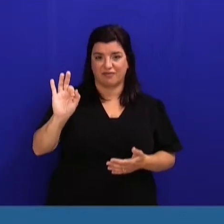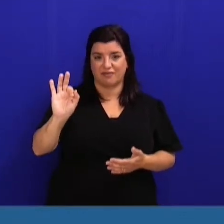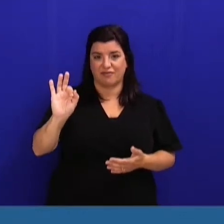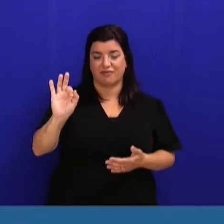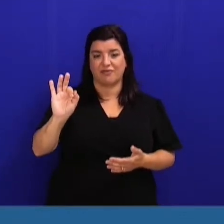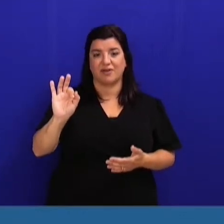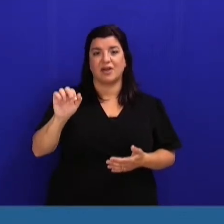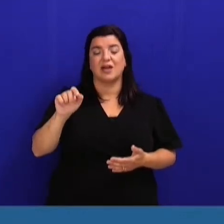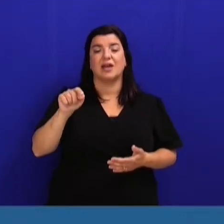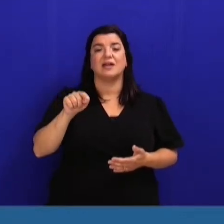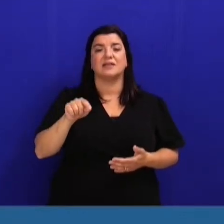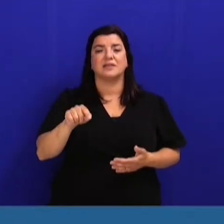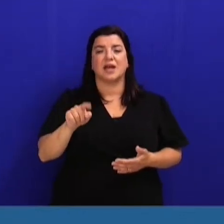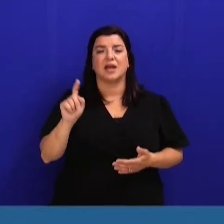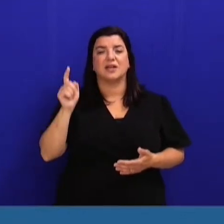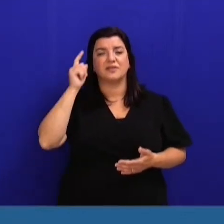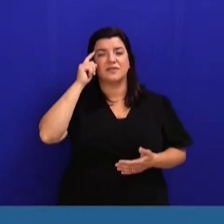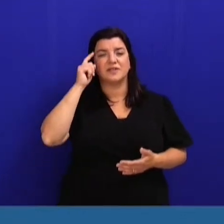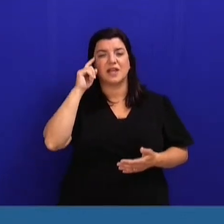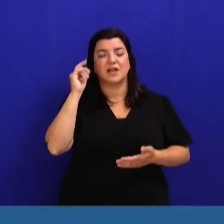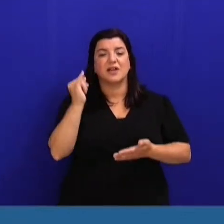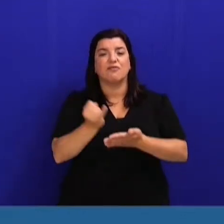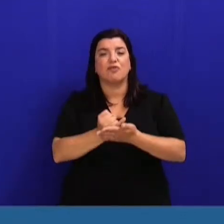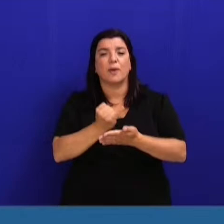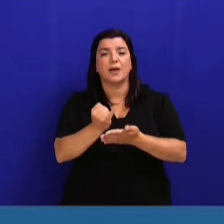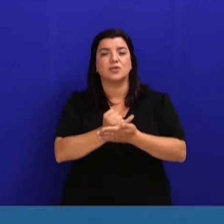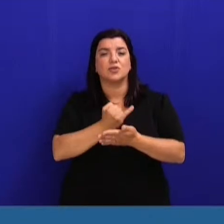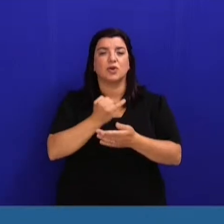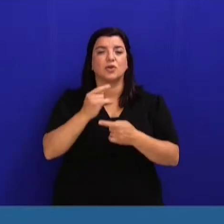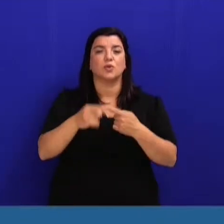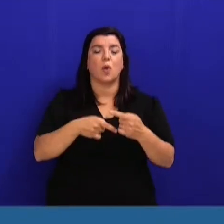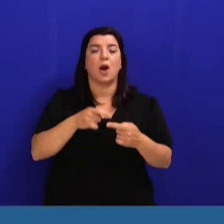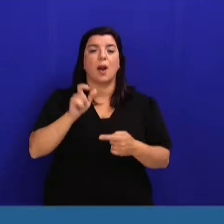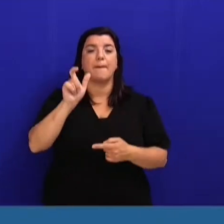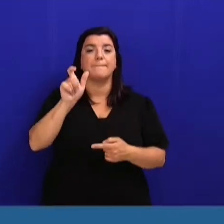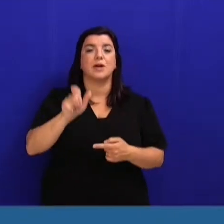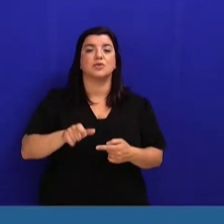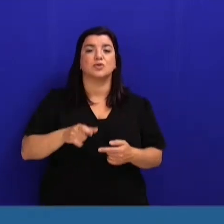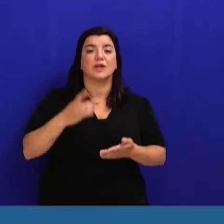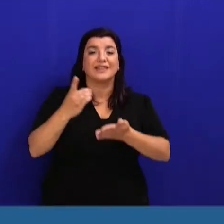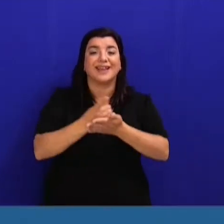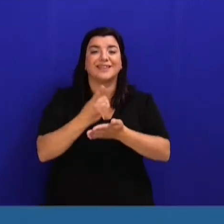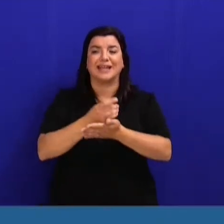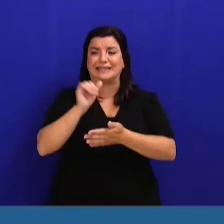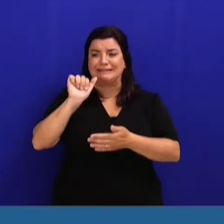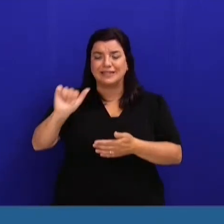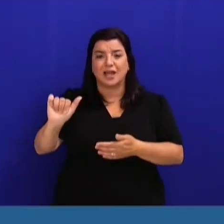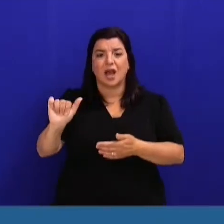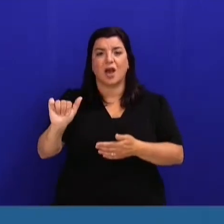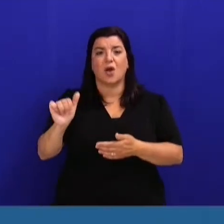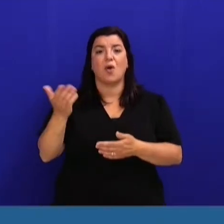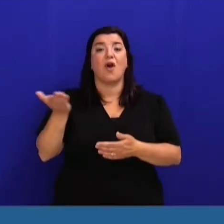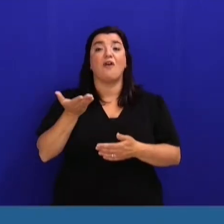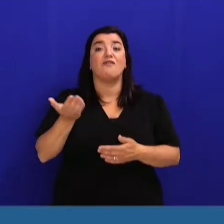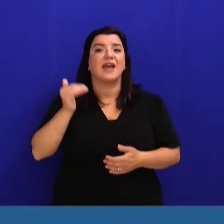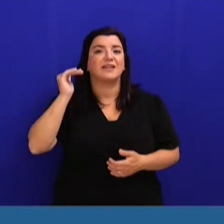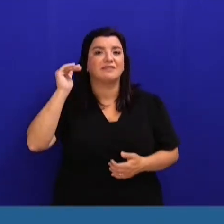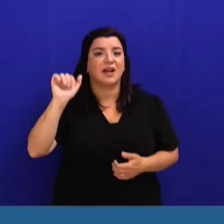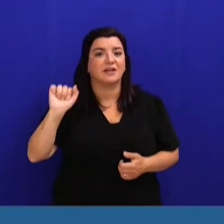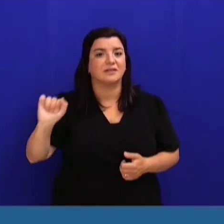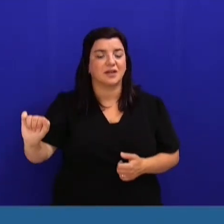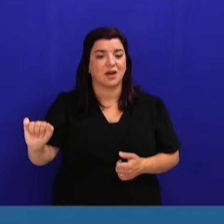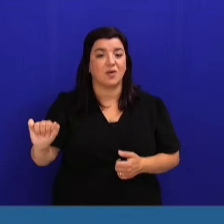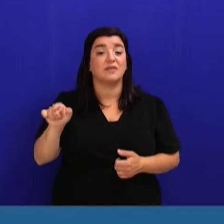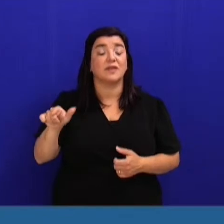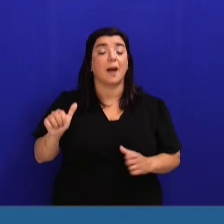li dan ikun qiegħed jiġbor informazzjoni dwar il-persuna, id-dettalji tiegħu u d-dettalji fejn ħajkun joqgħod, li dan huwa